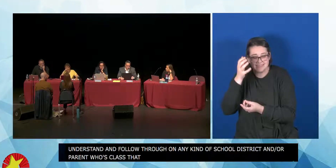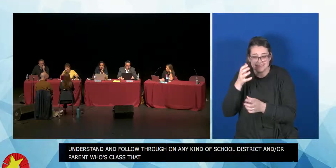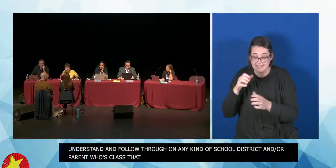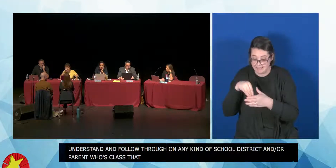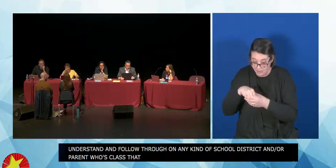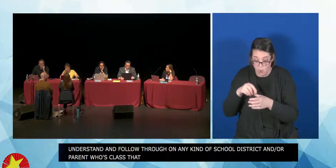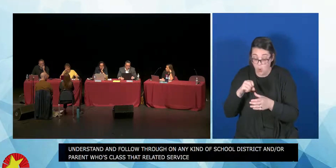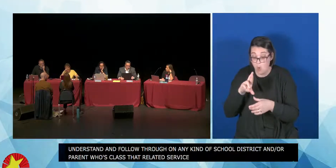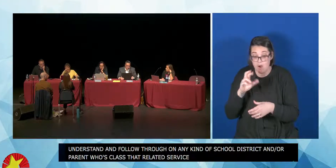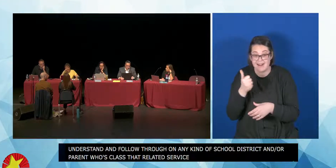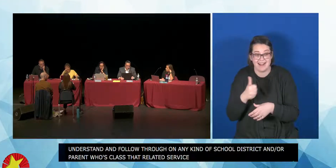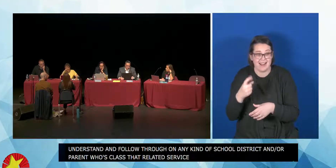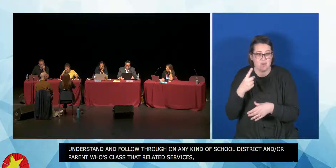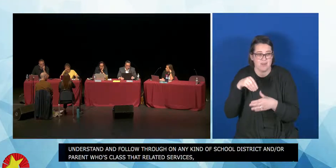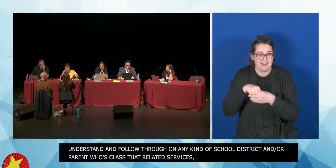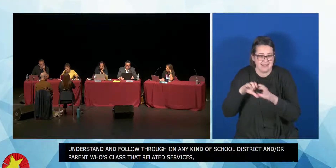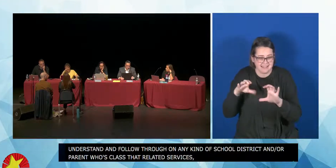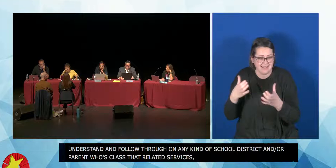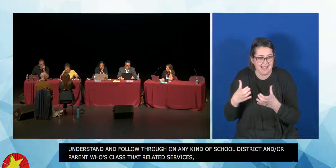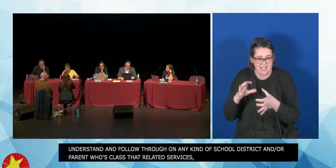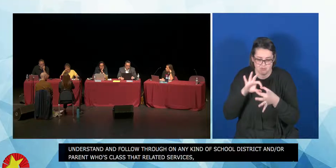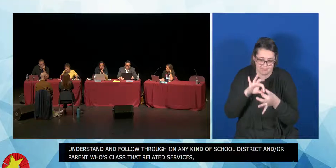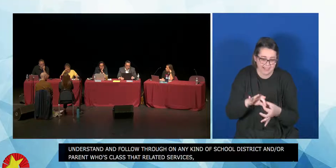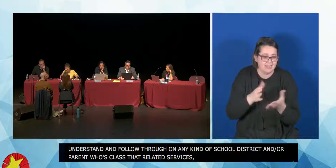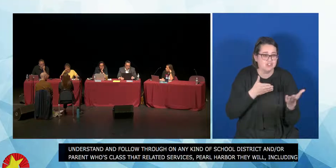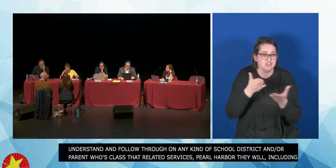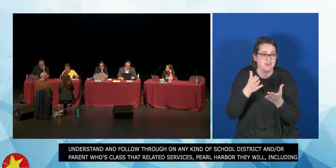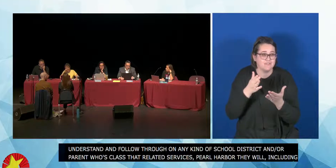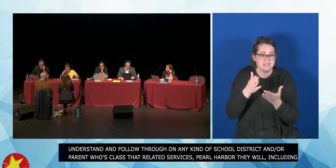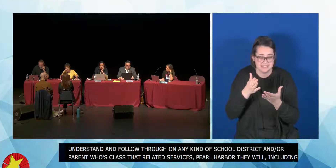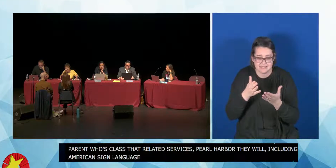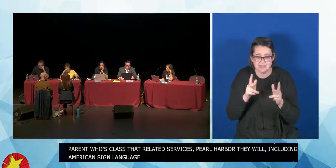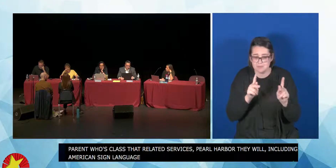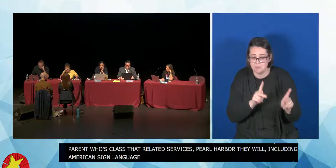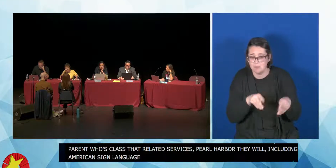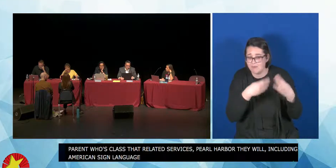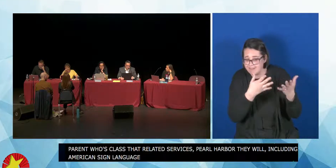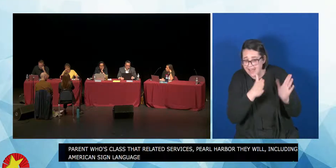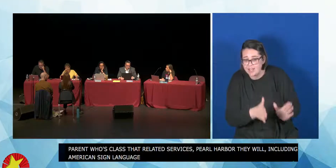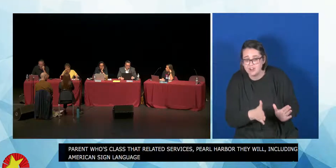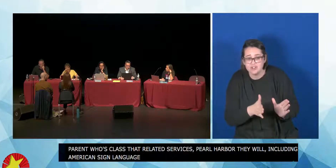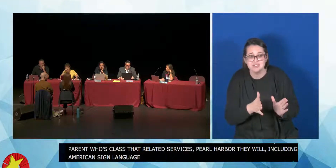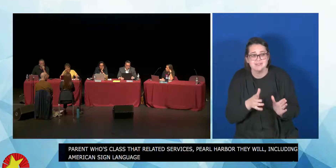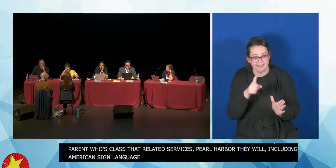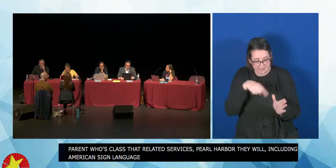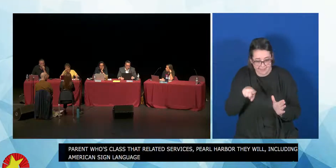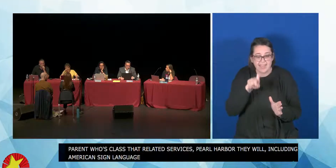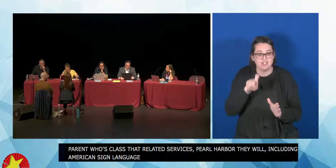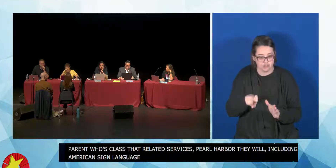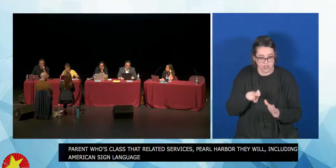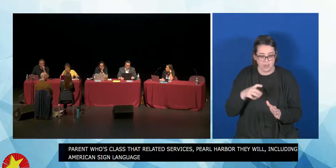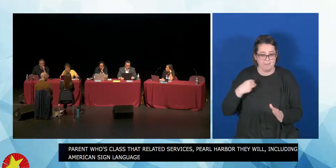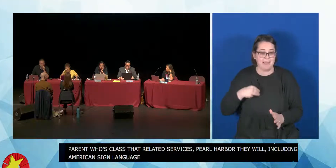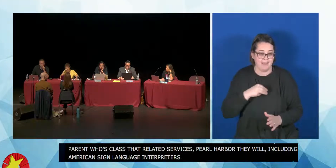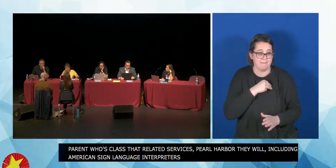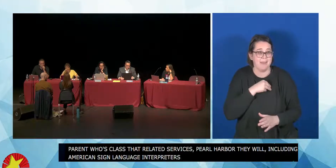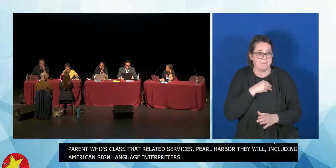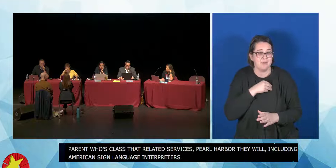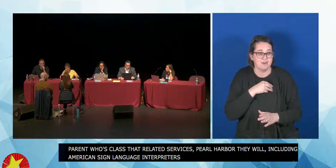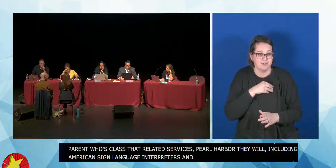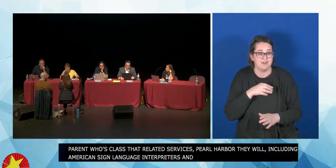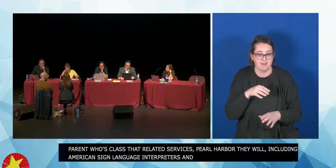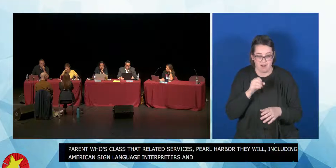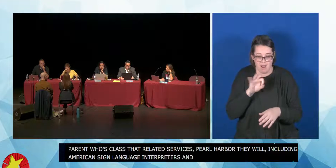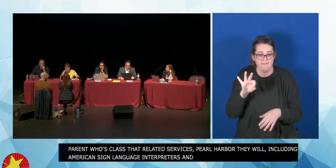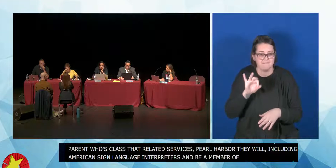personnel, including American Sign Language interpreters, be a member of the IEP team